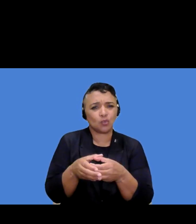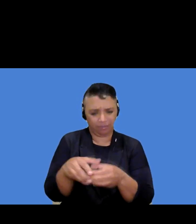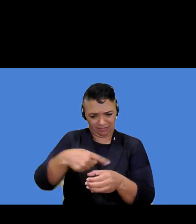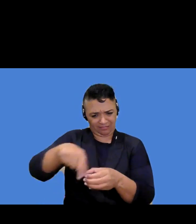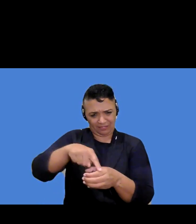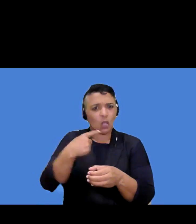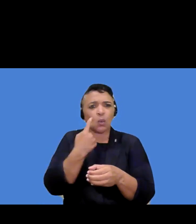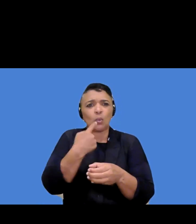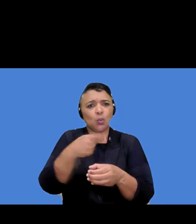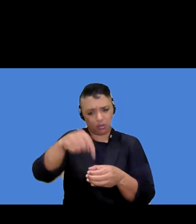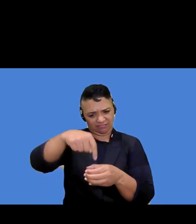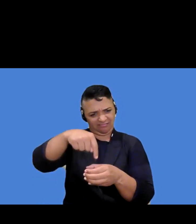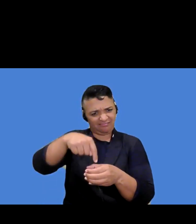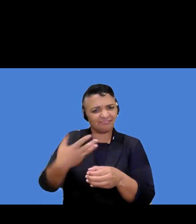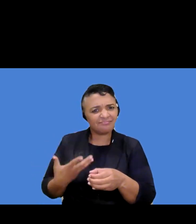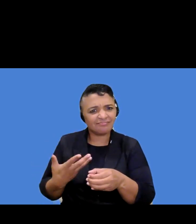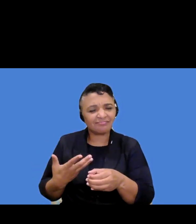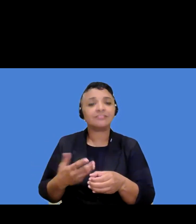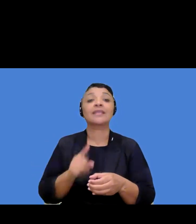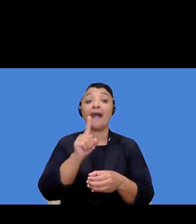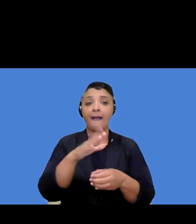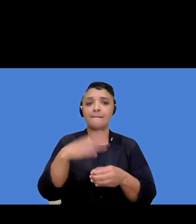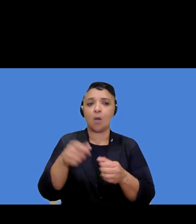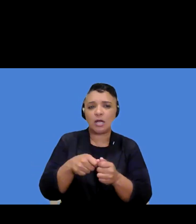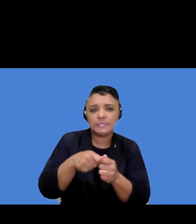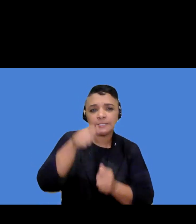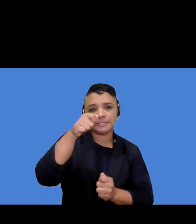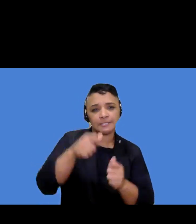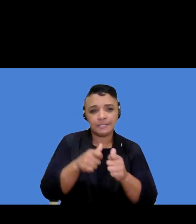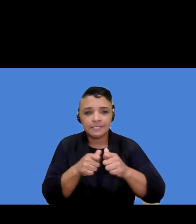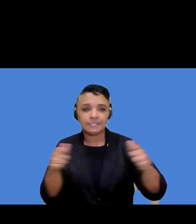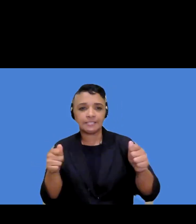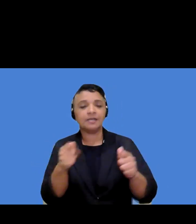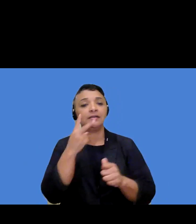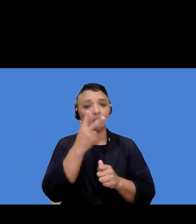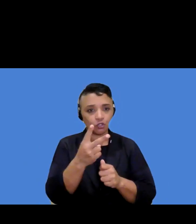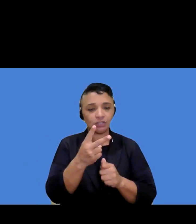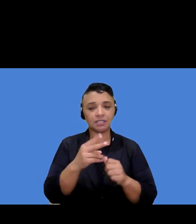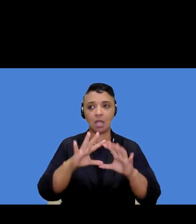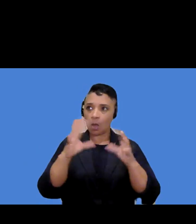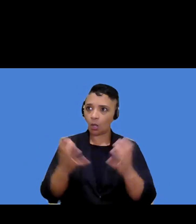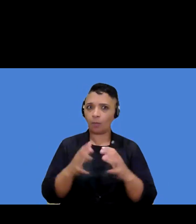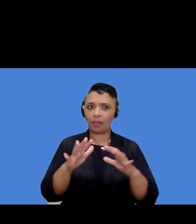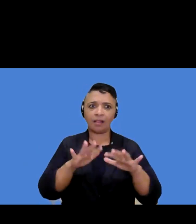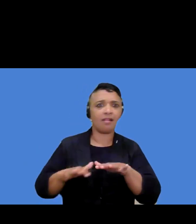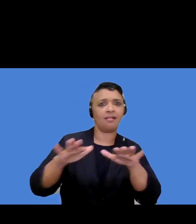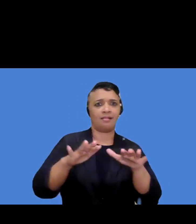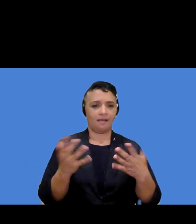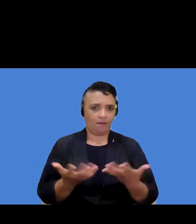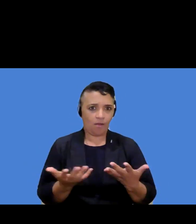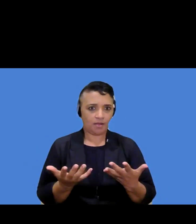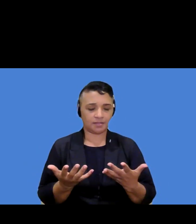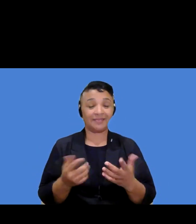group belong to? And it has further expanded the global narratives. And this has highlighted the